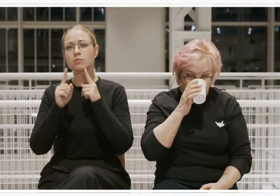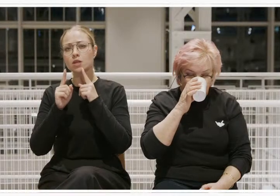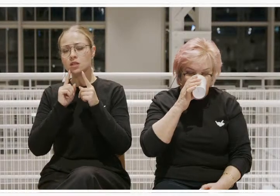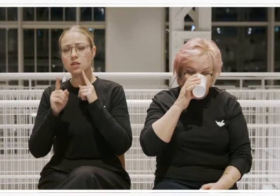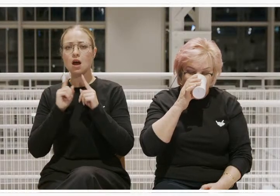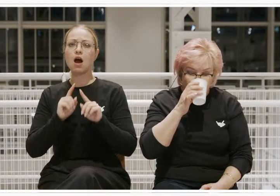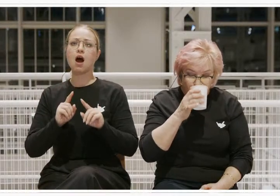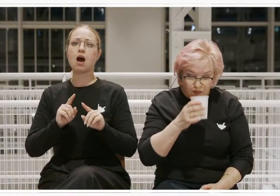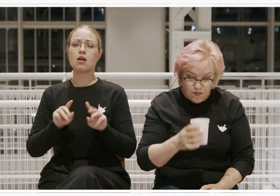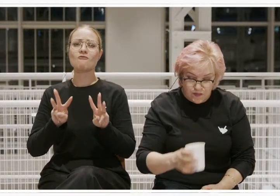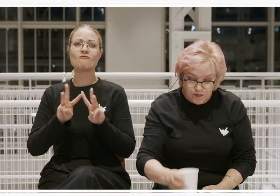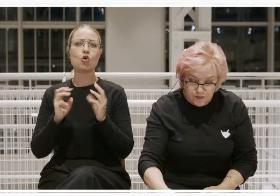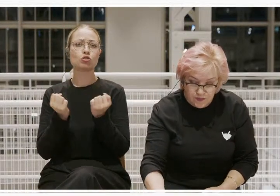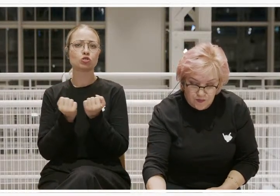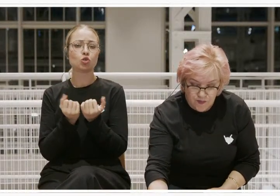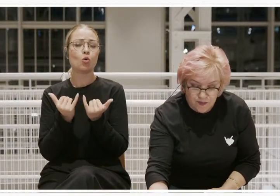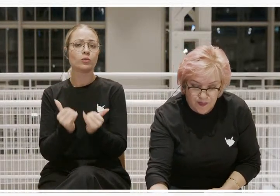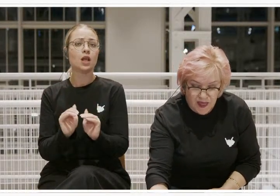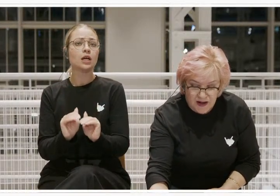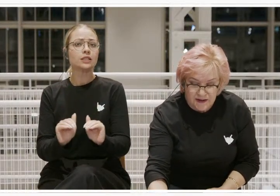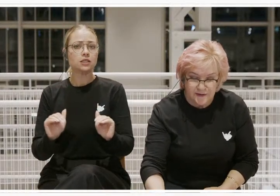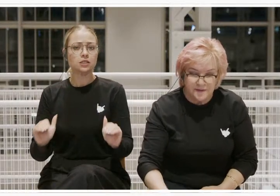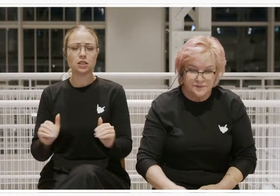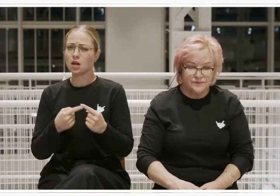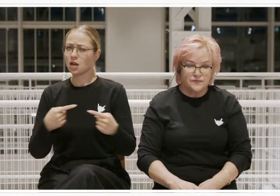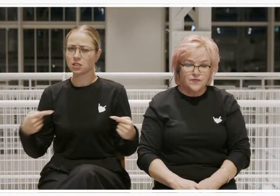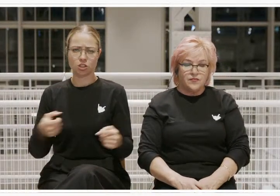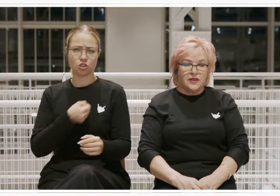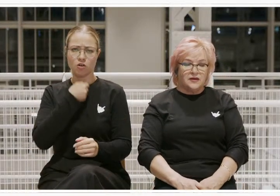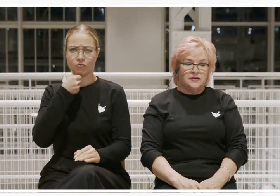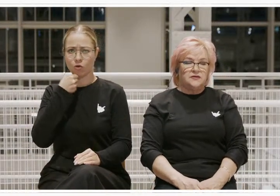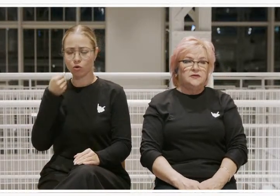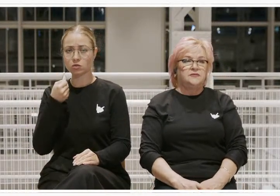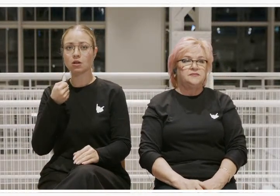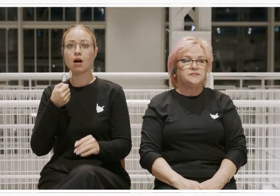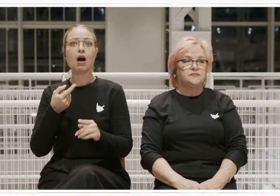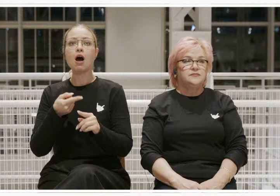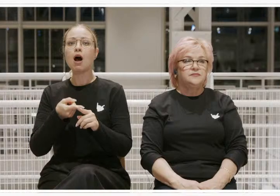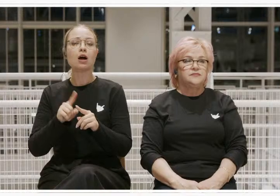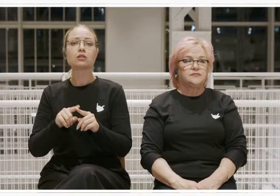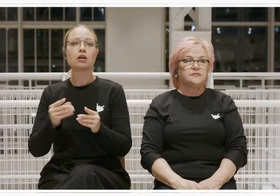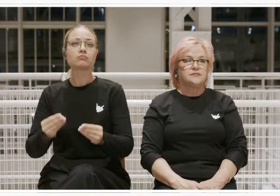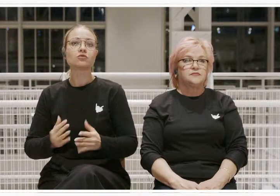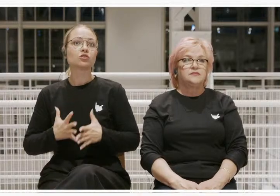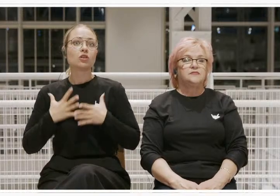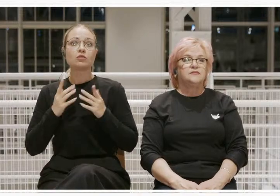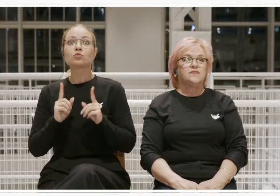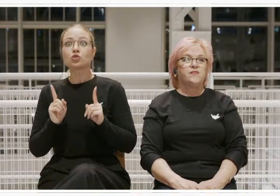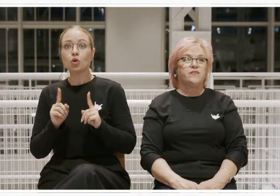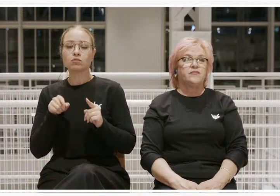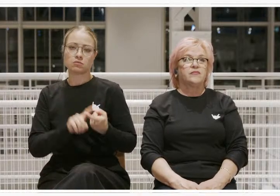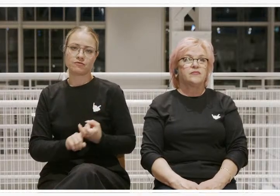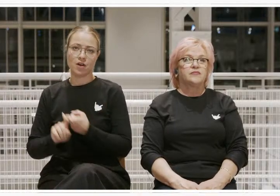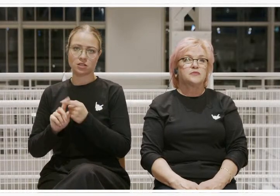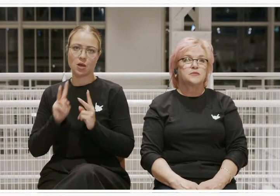groups, inspired by the works exhibited as part of the biennial. So